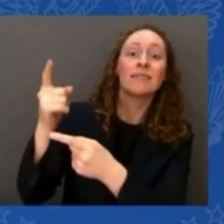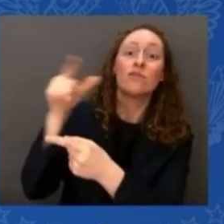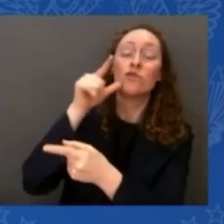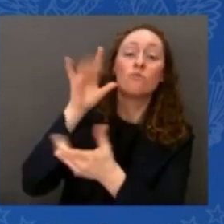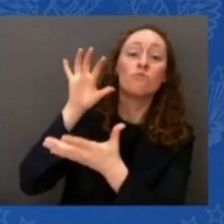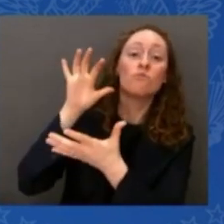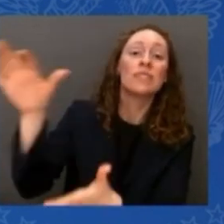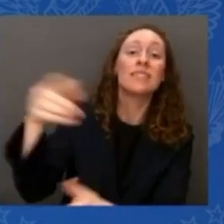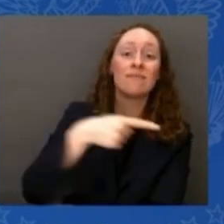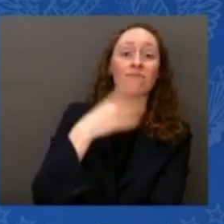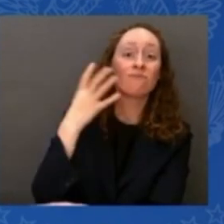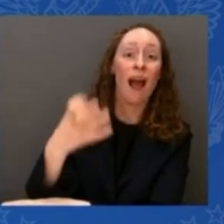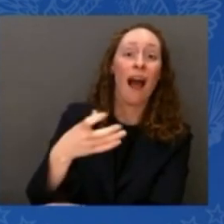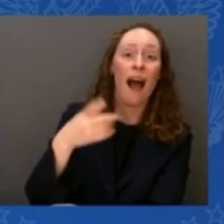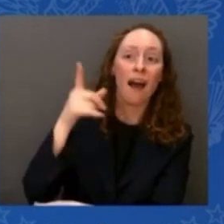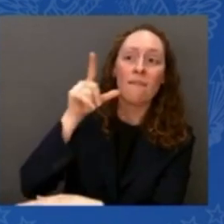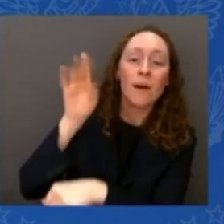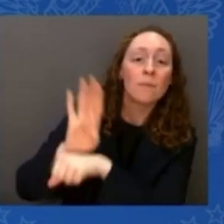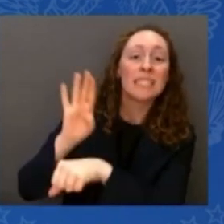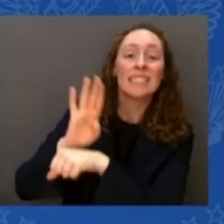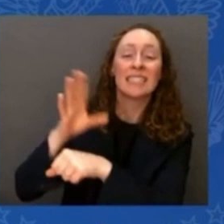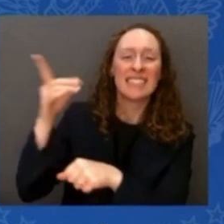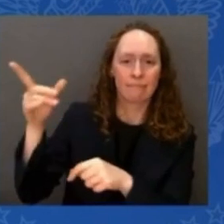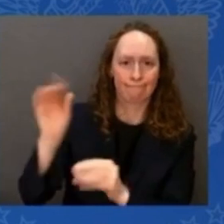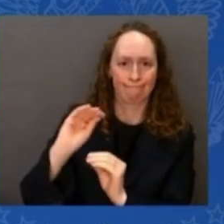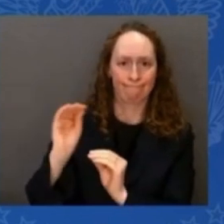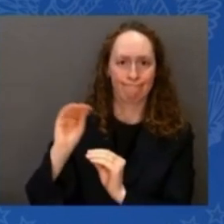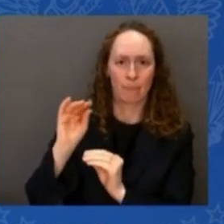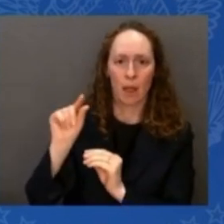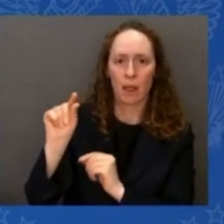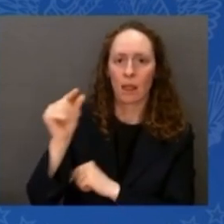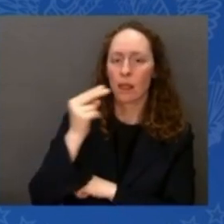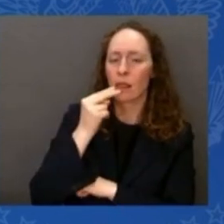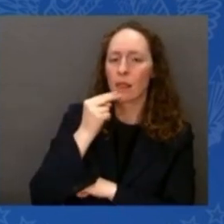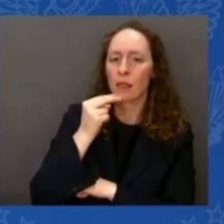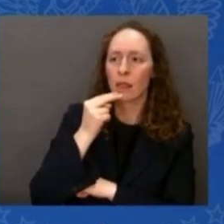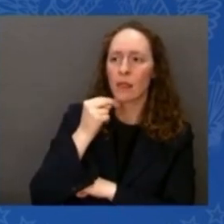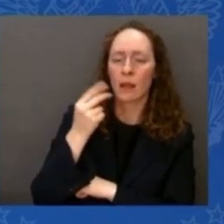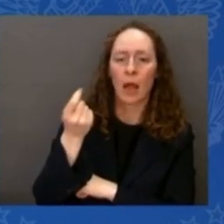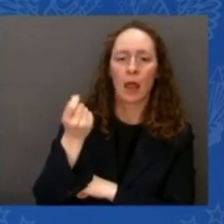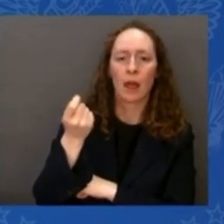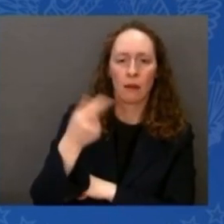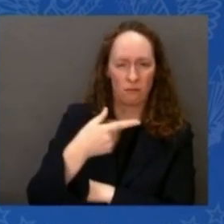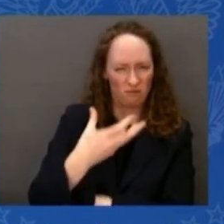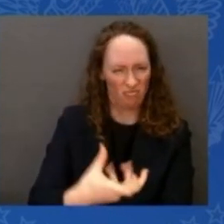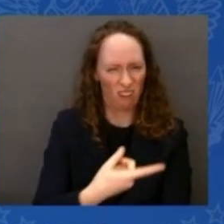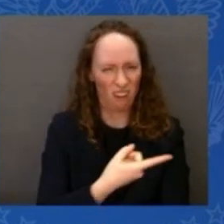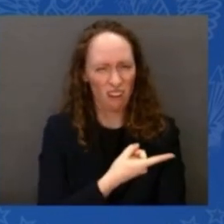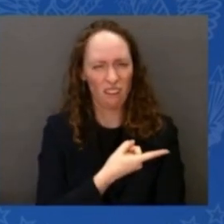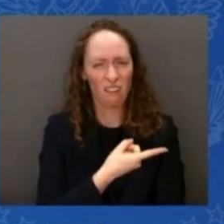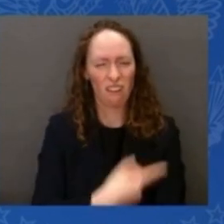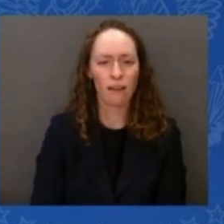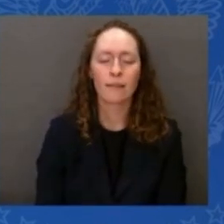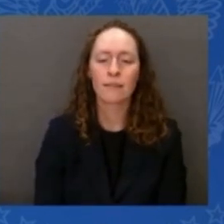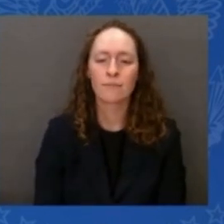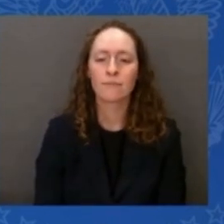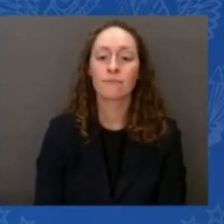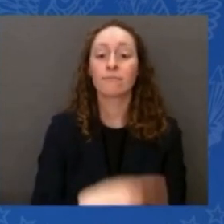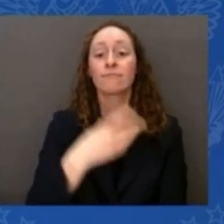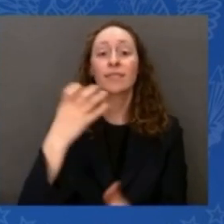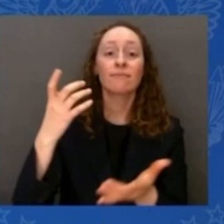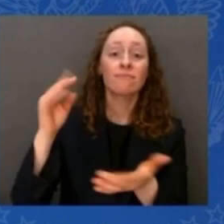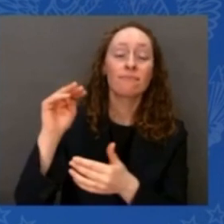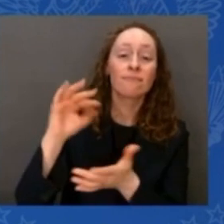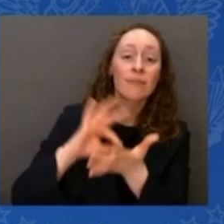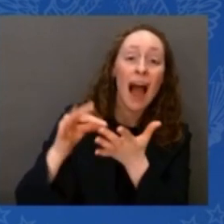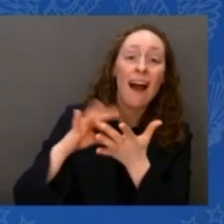corporations. They want to take back the power we just gave Medicare and Medicaid to negotiate, which would raise prices. And they would